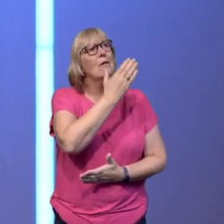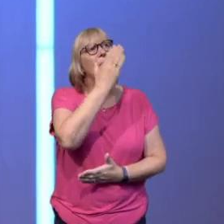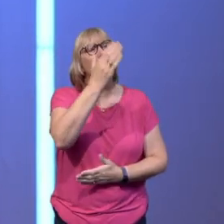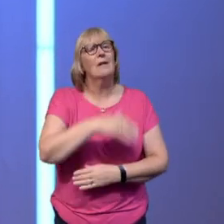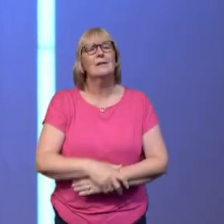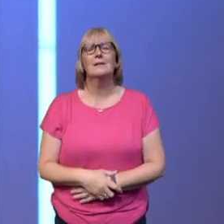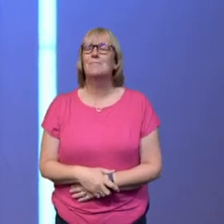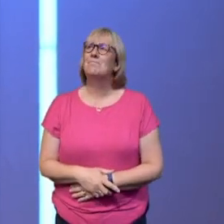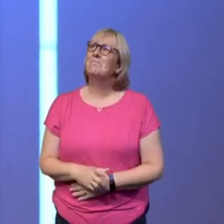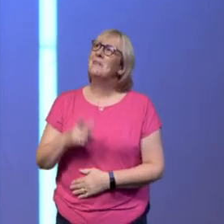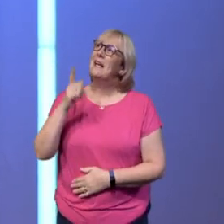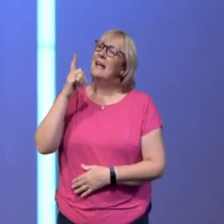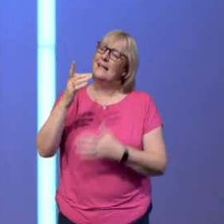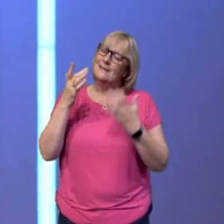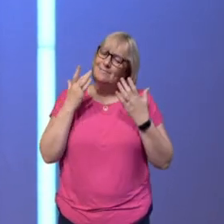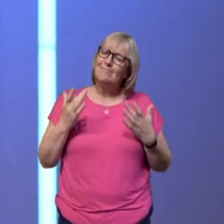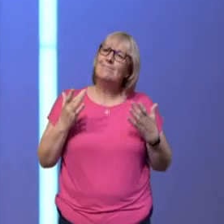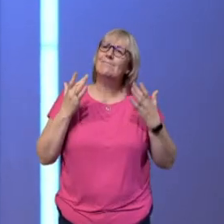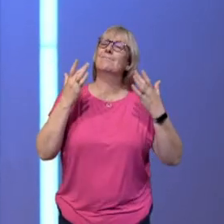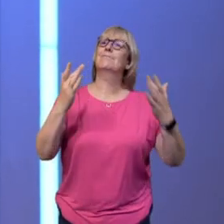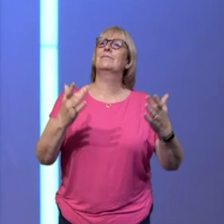performance of perfection that he gives us to.